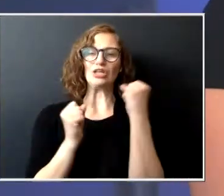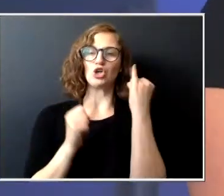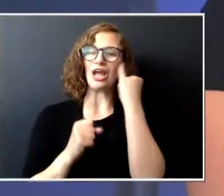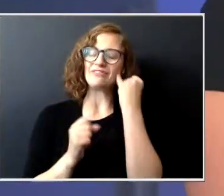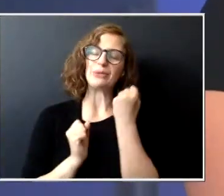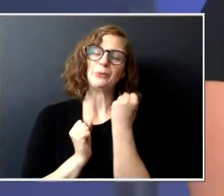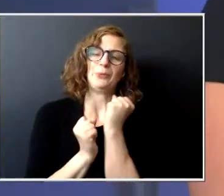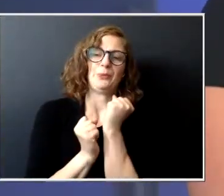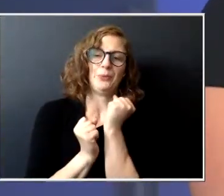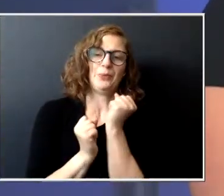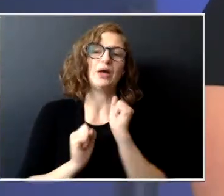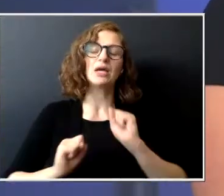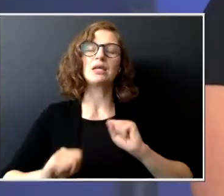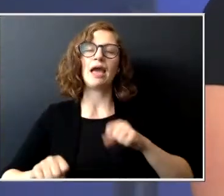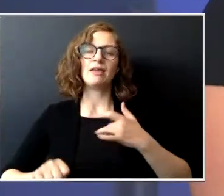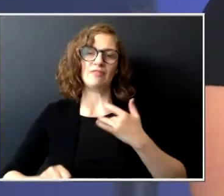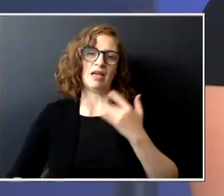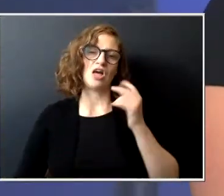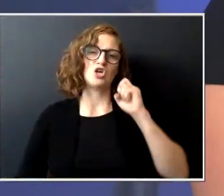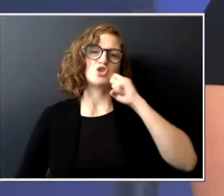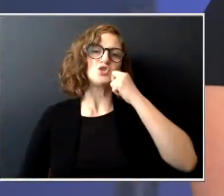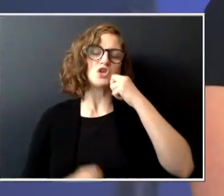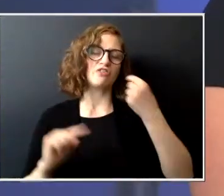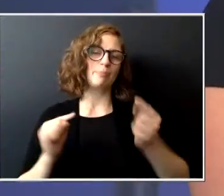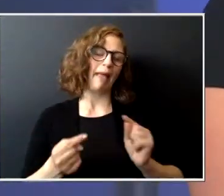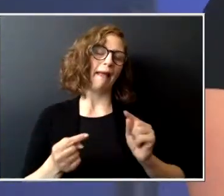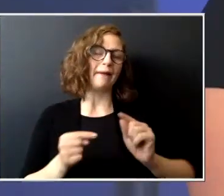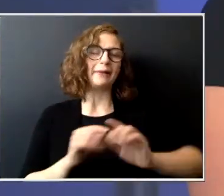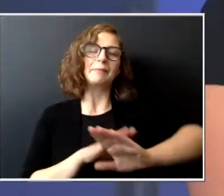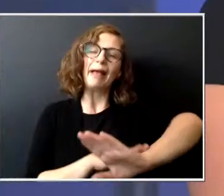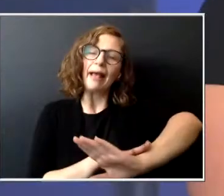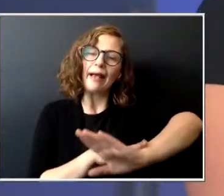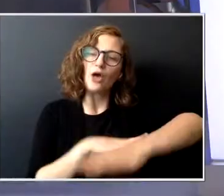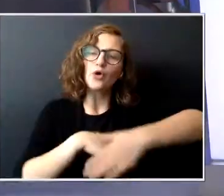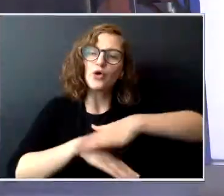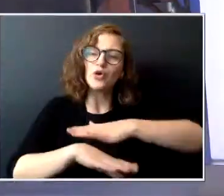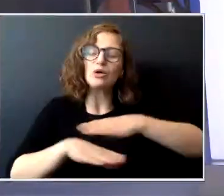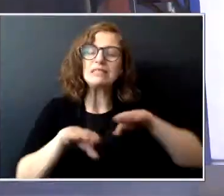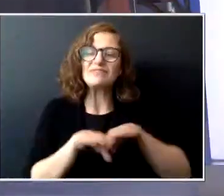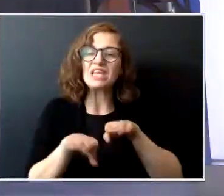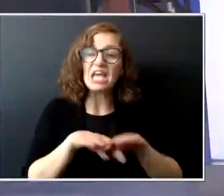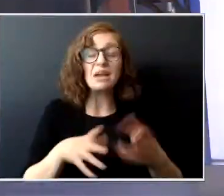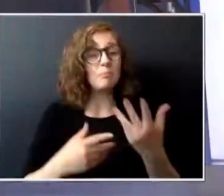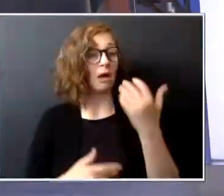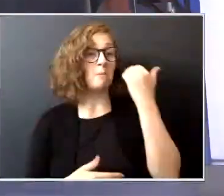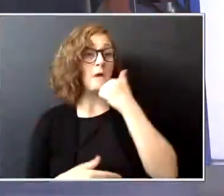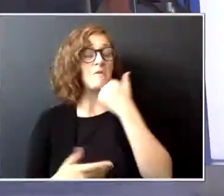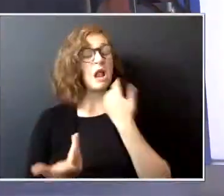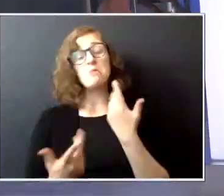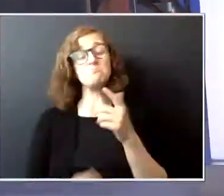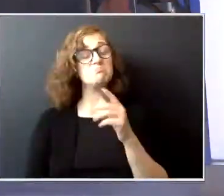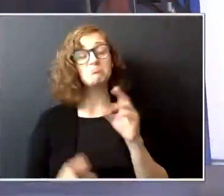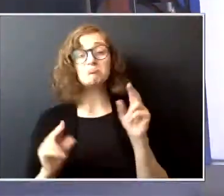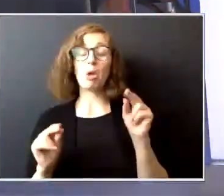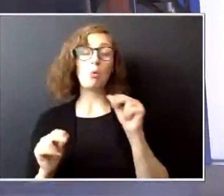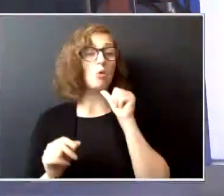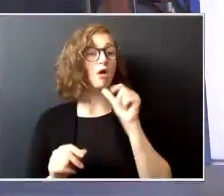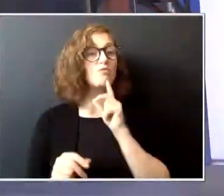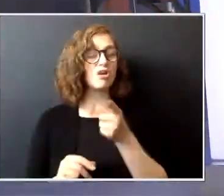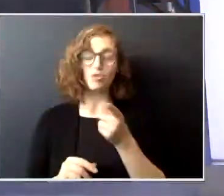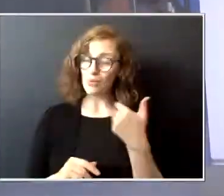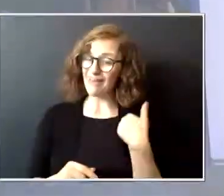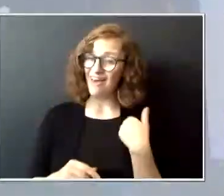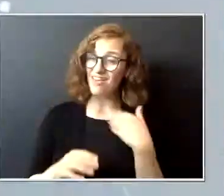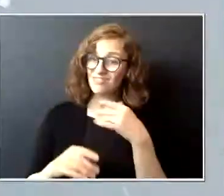feet. But predominantly day-to-day life, no, I don't. And you've got some children at home. I do. Right? How many kids do you have? I have 2 little